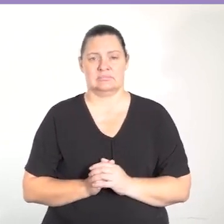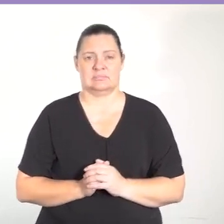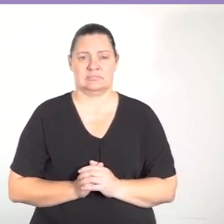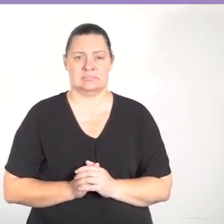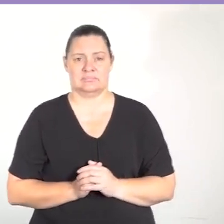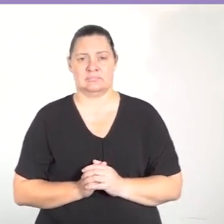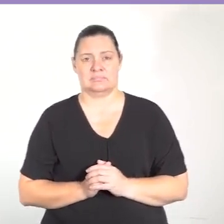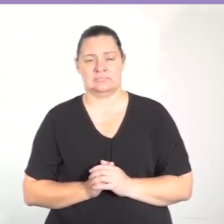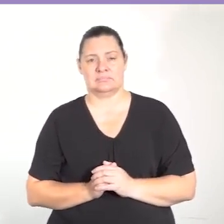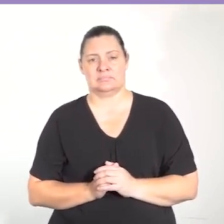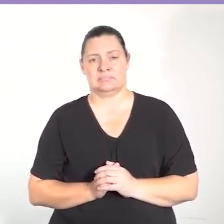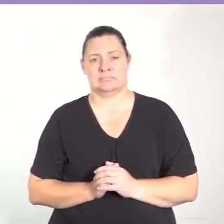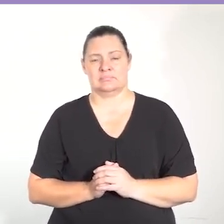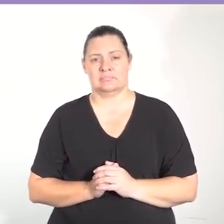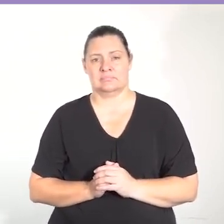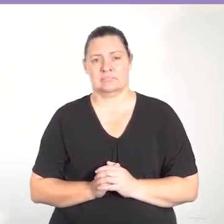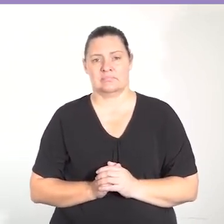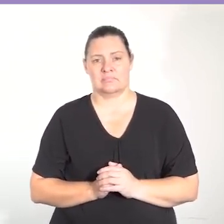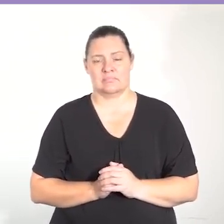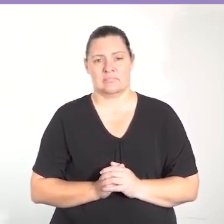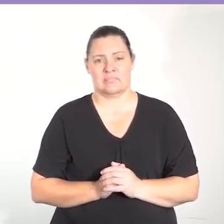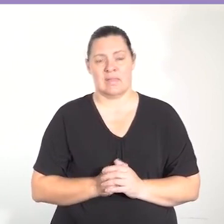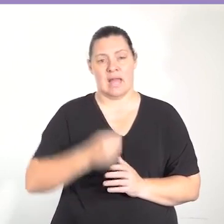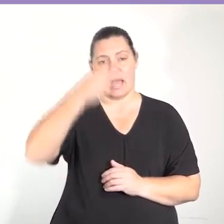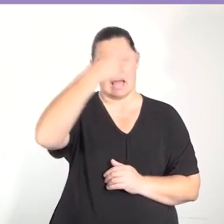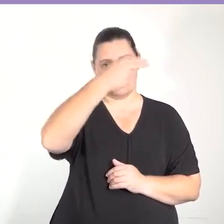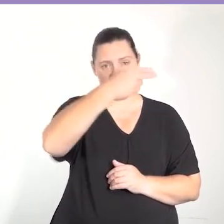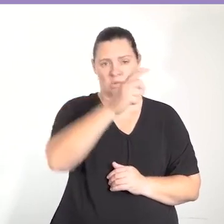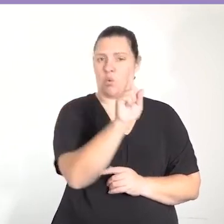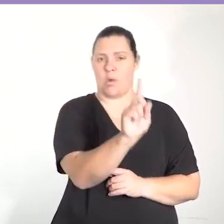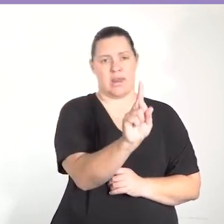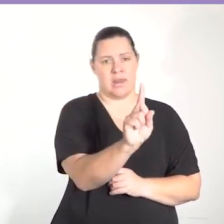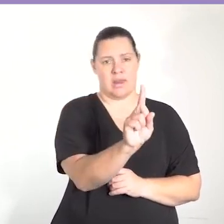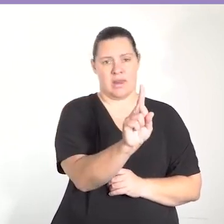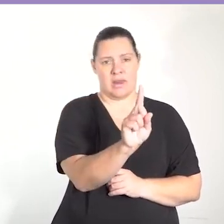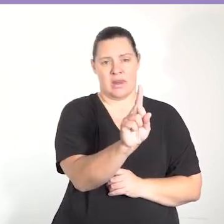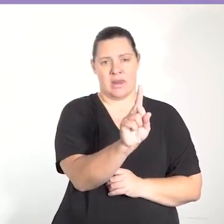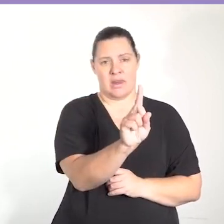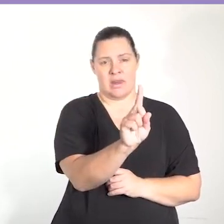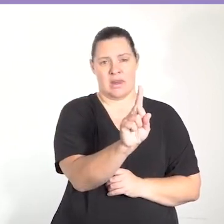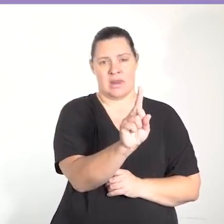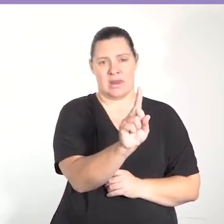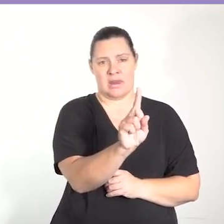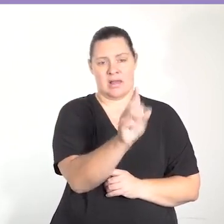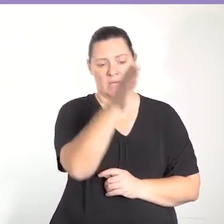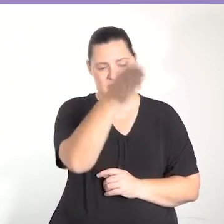us 9 tens. And then we only have the 100 from the